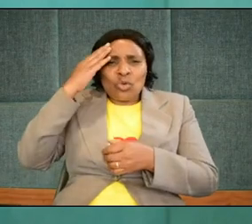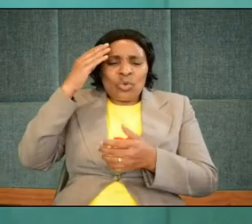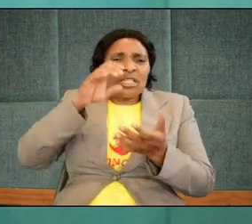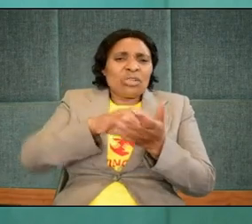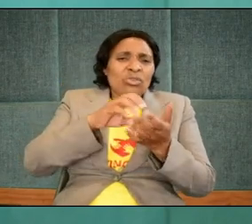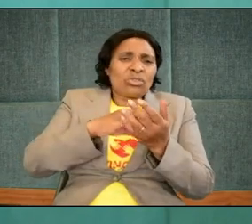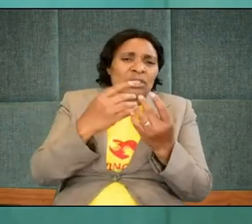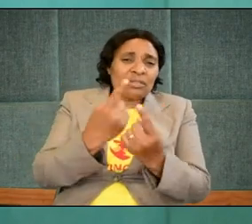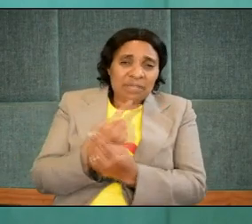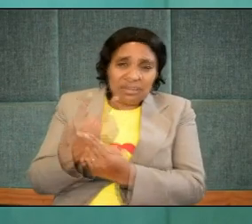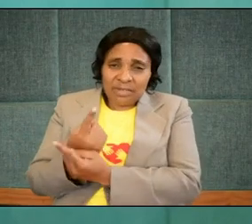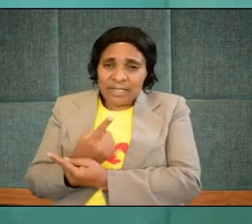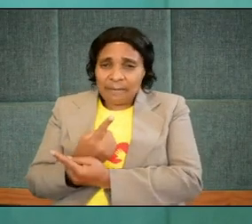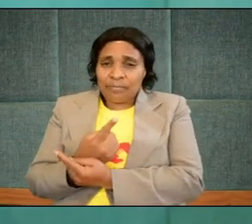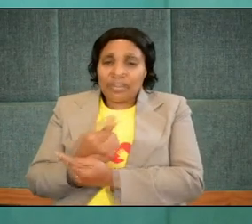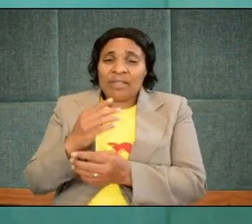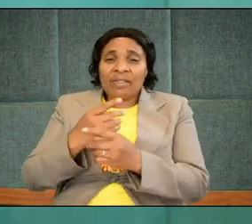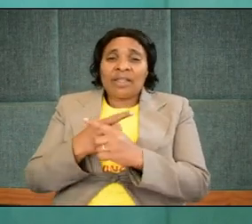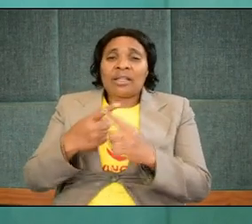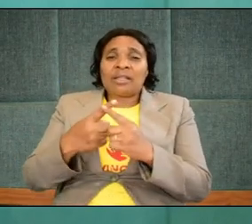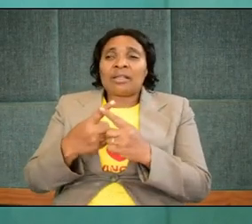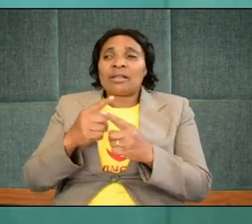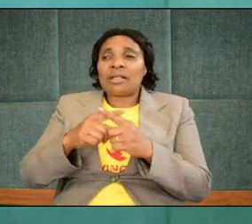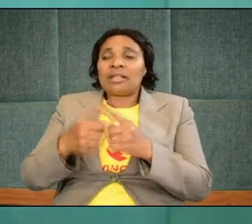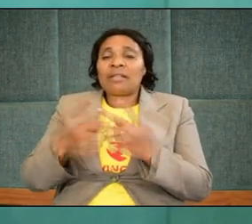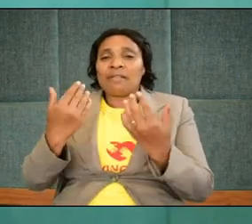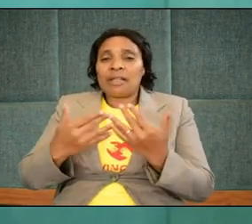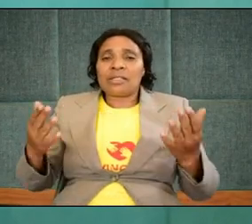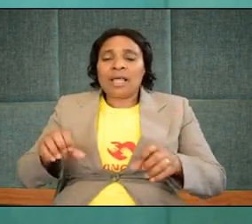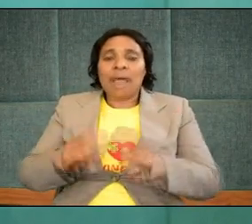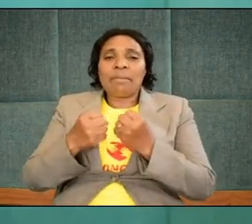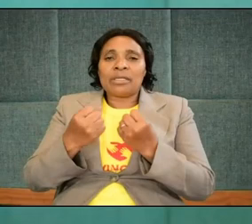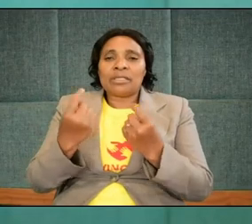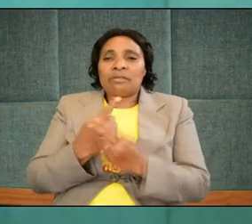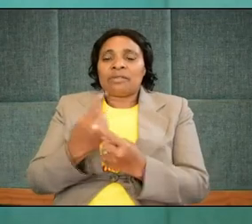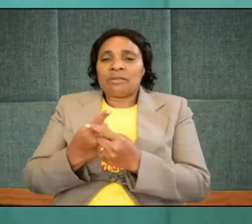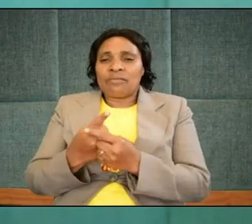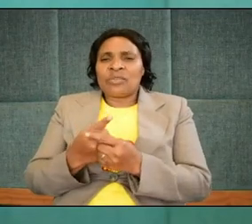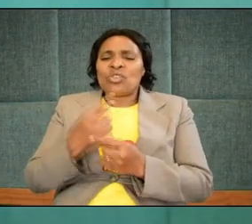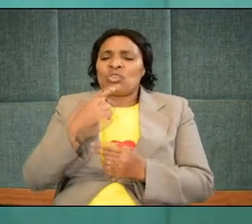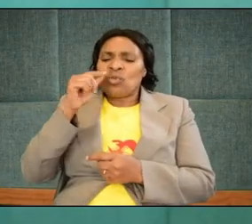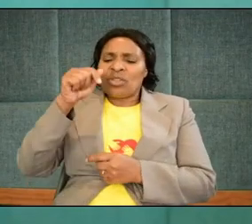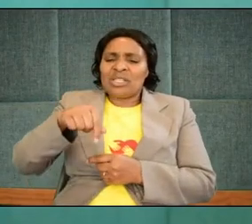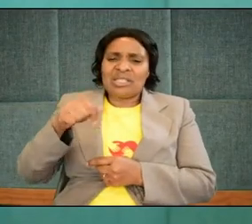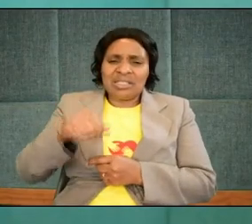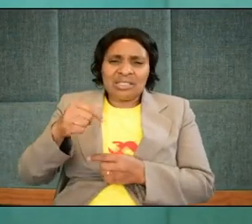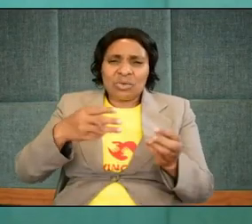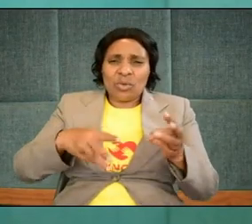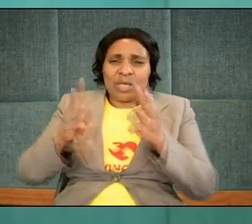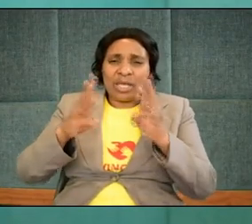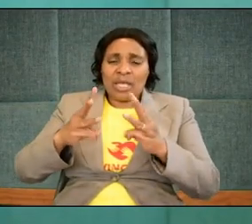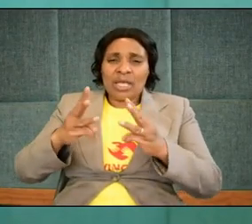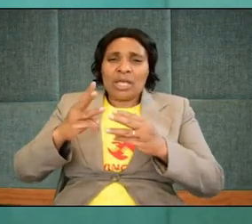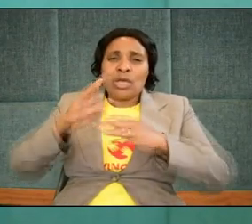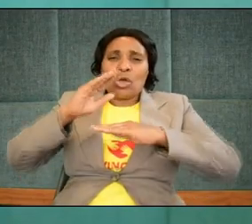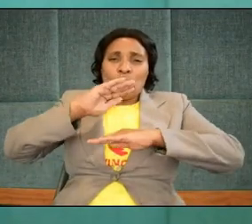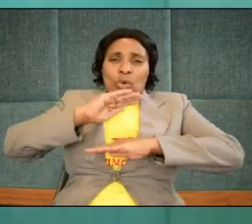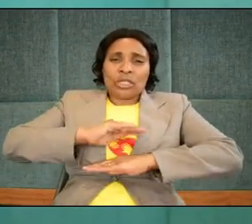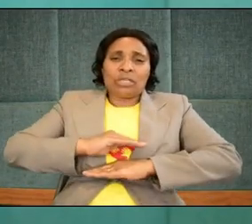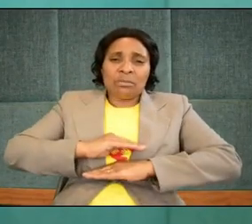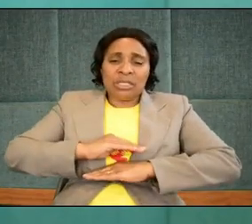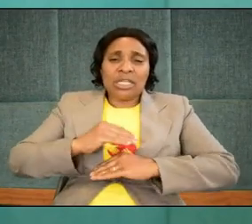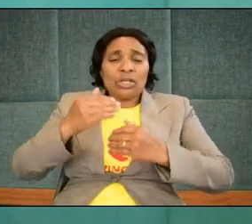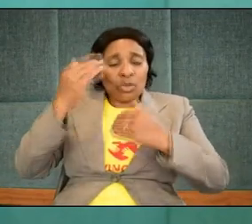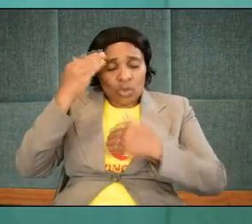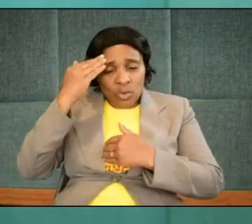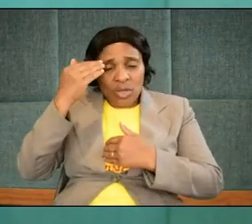different and that things happen differently. So in this sense, contentment in the terms of knowing what you